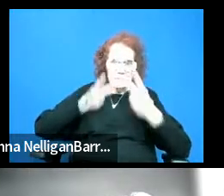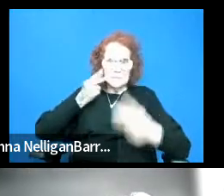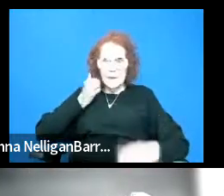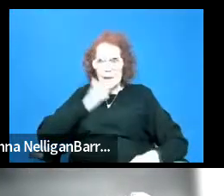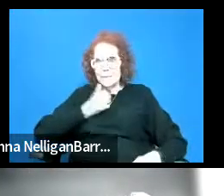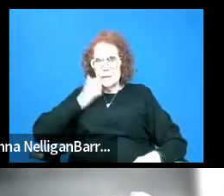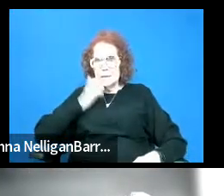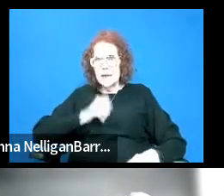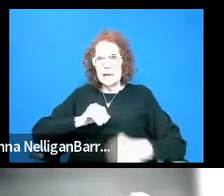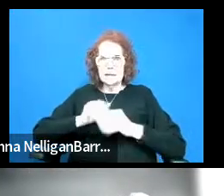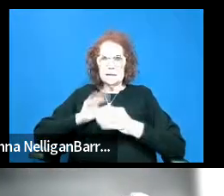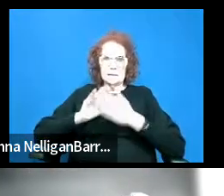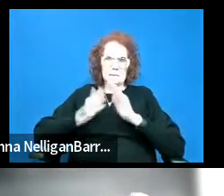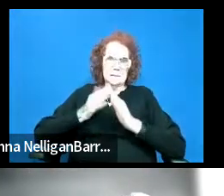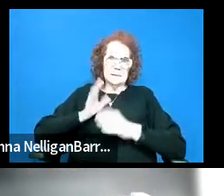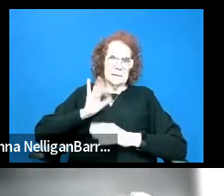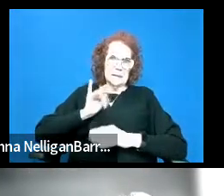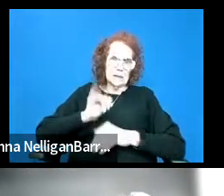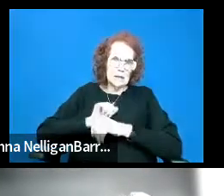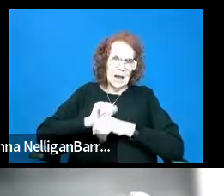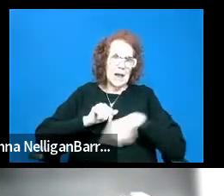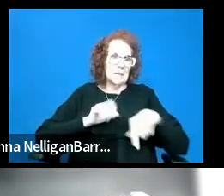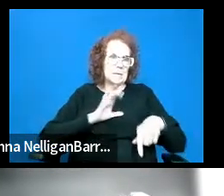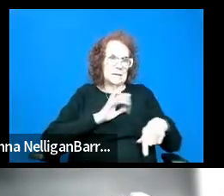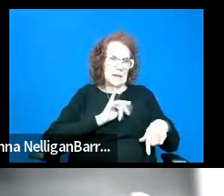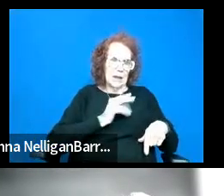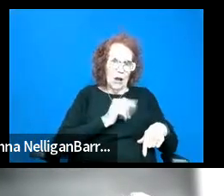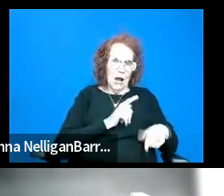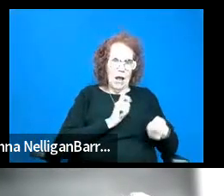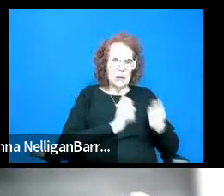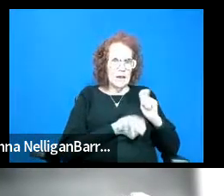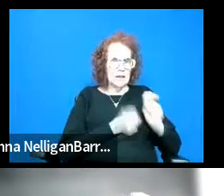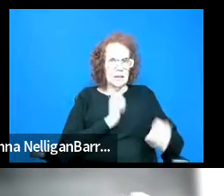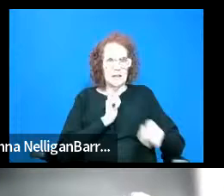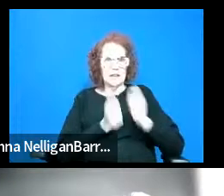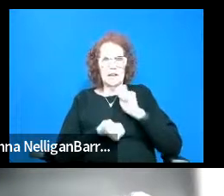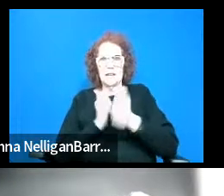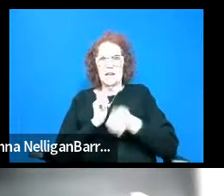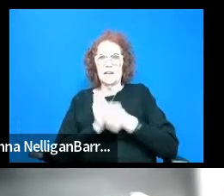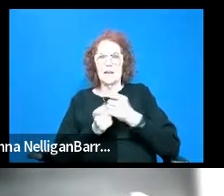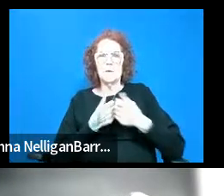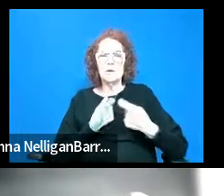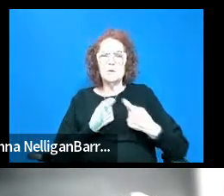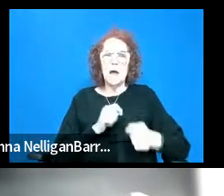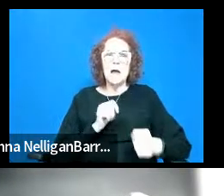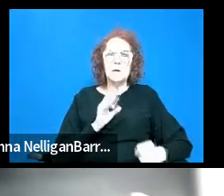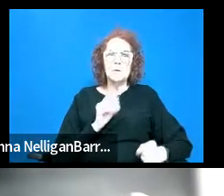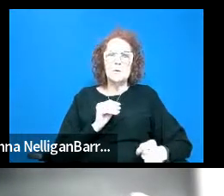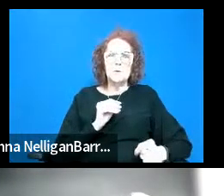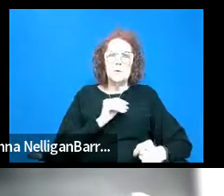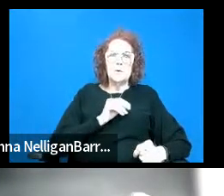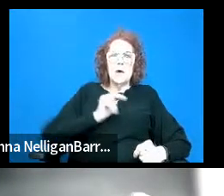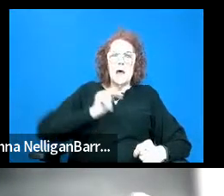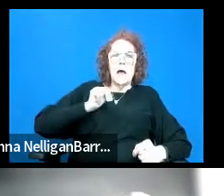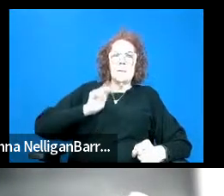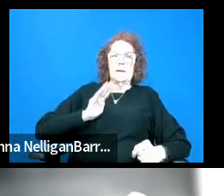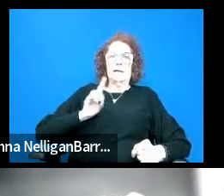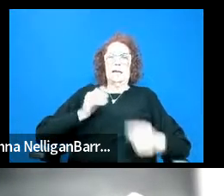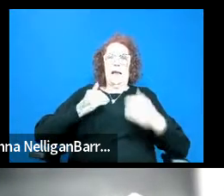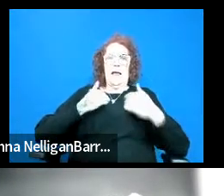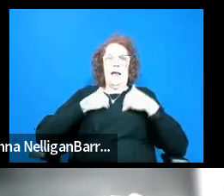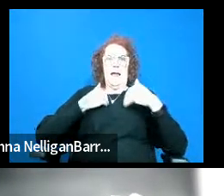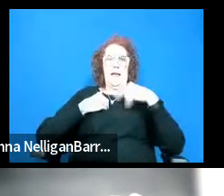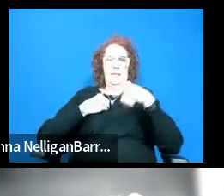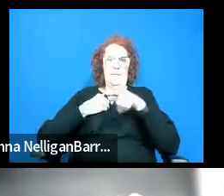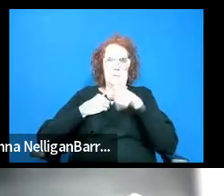cetera. What are the strategies that NBD has to make sure that, are you retaining different companies